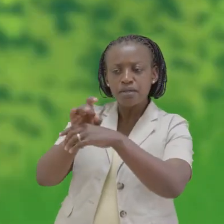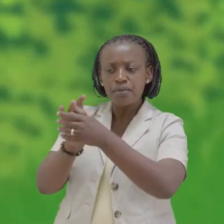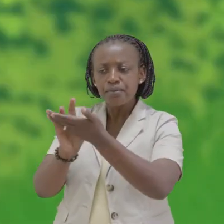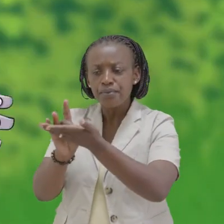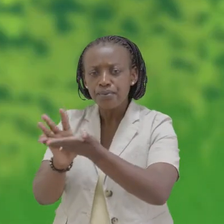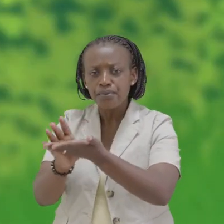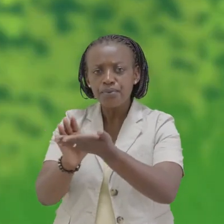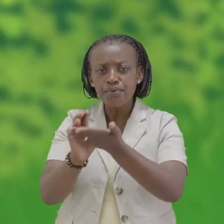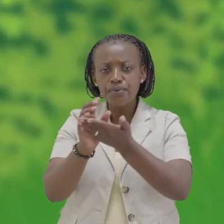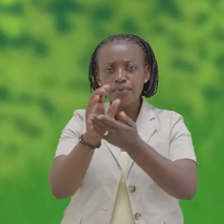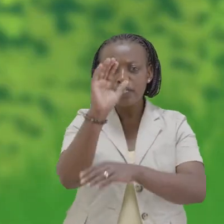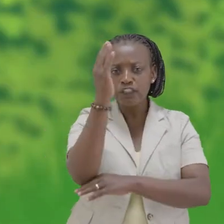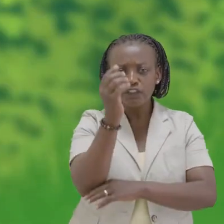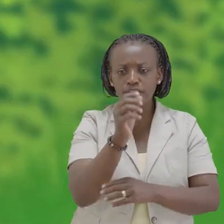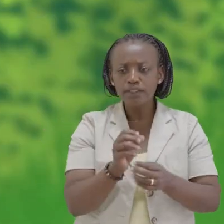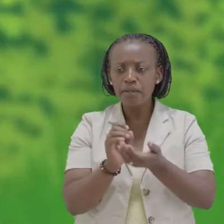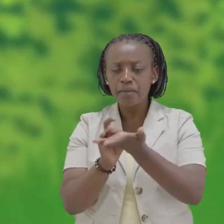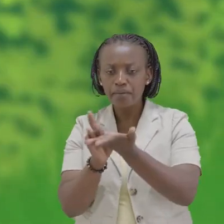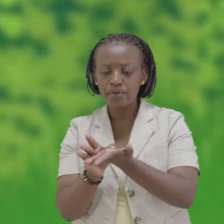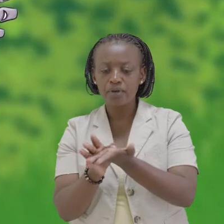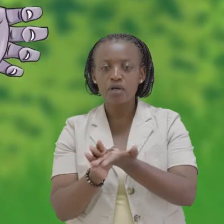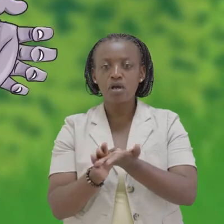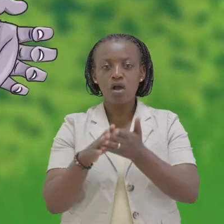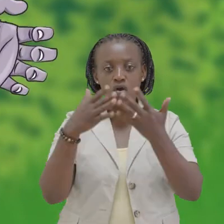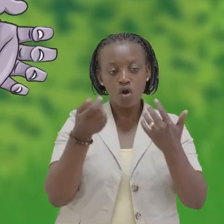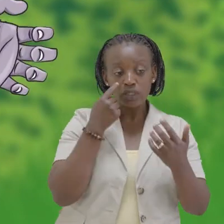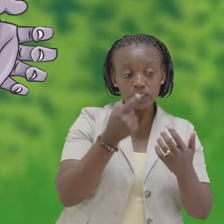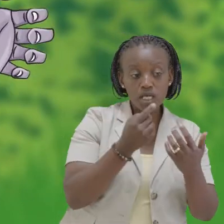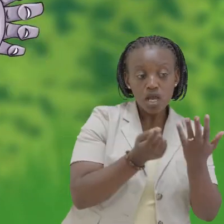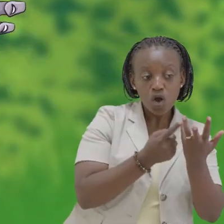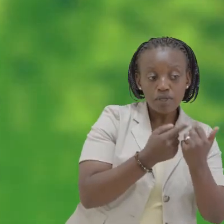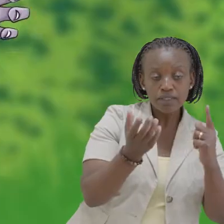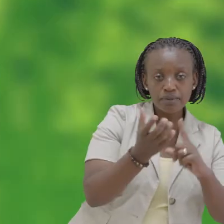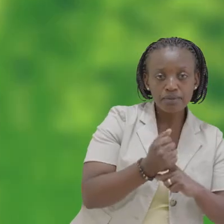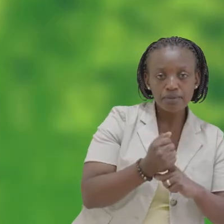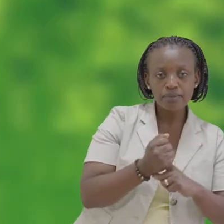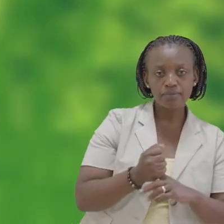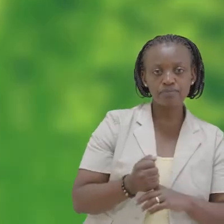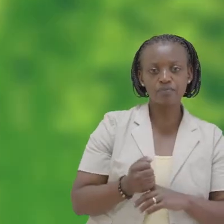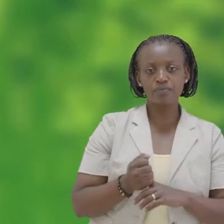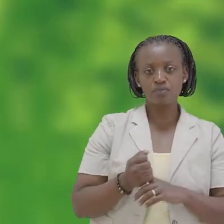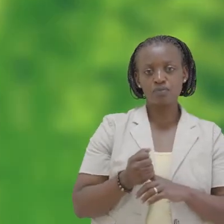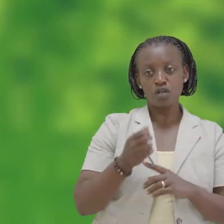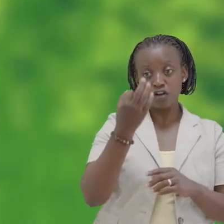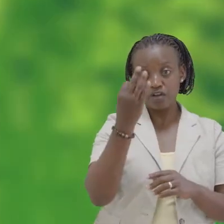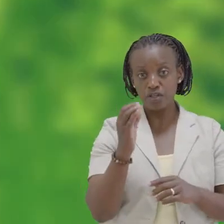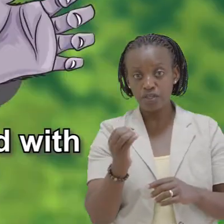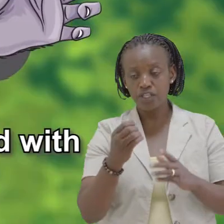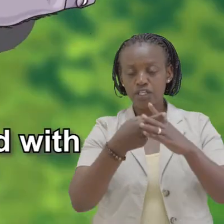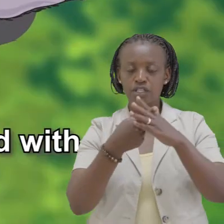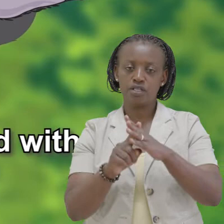The aim is to hit as many bamboo sticks as you can. To know how much you have